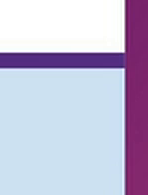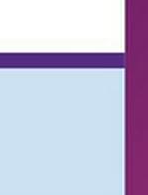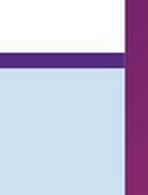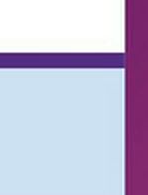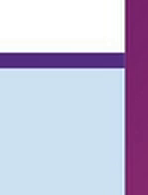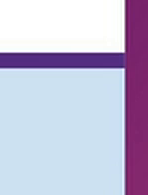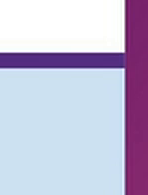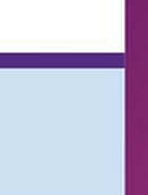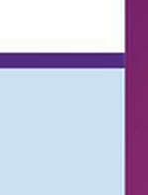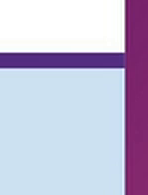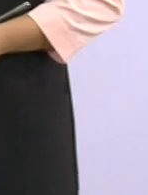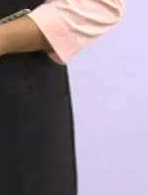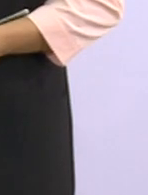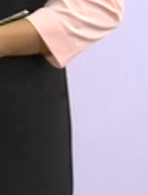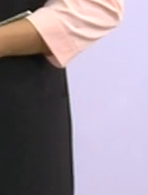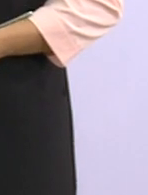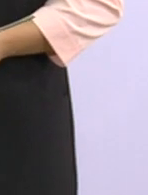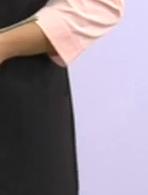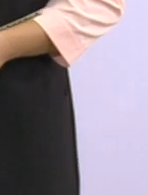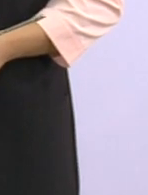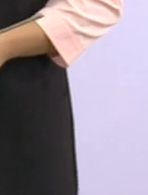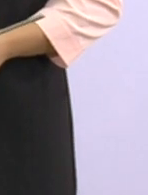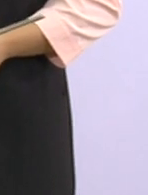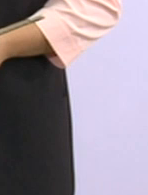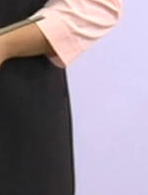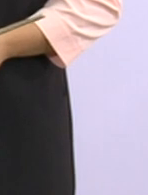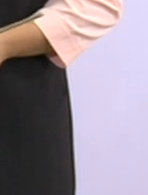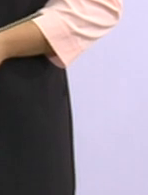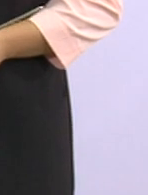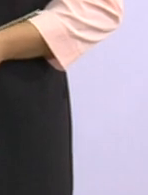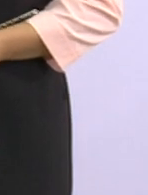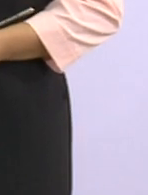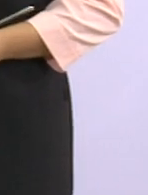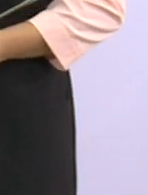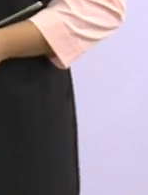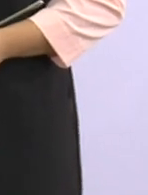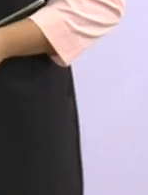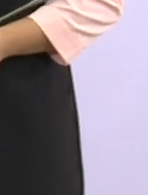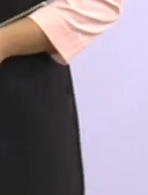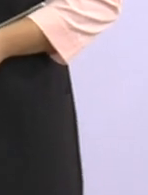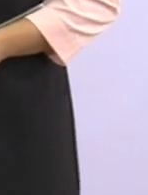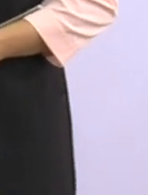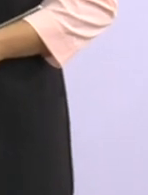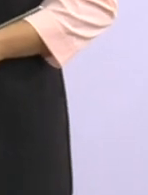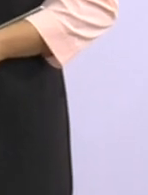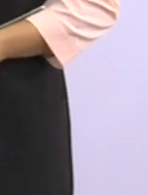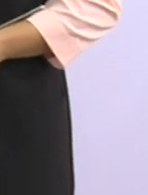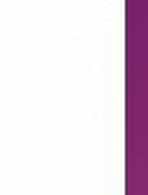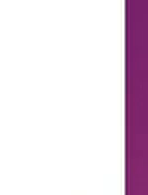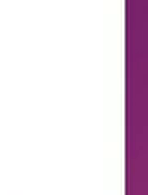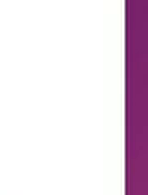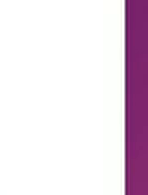plays by the rules. Okay, students, I want to suggest you doing a small test where you have to choose the right